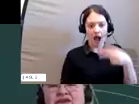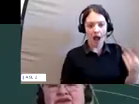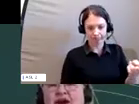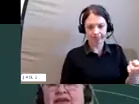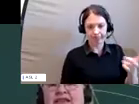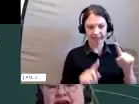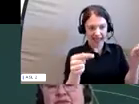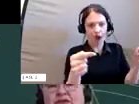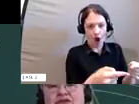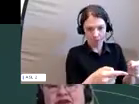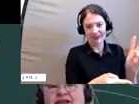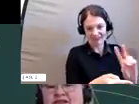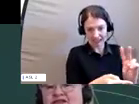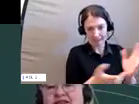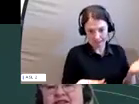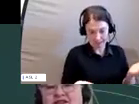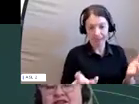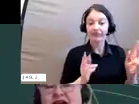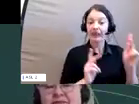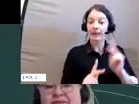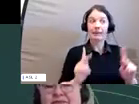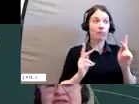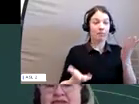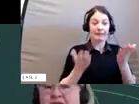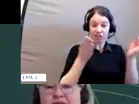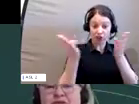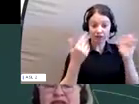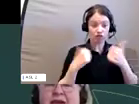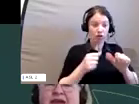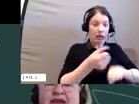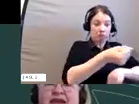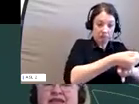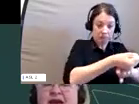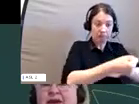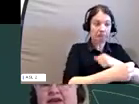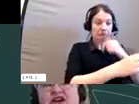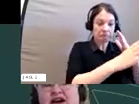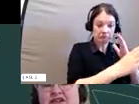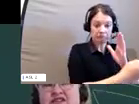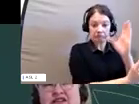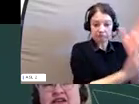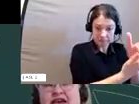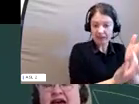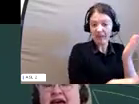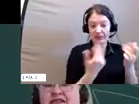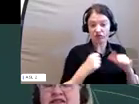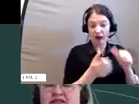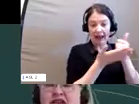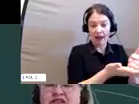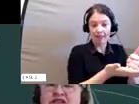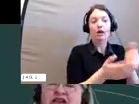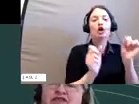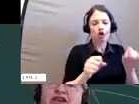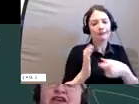are trying to help or trying to disrupt what's happening end up being charged under